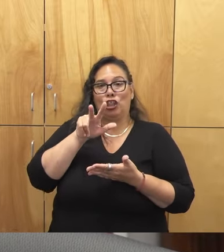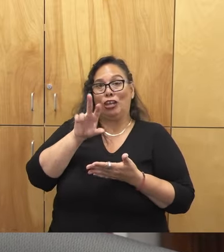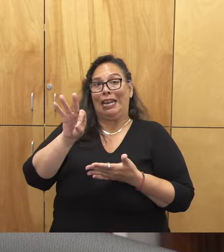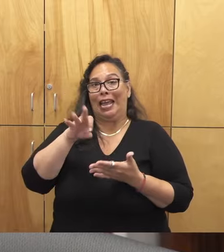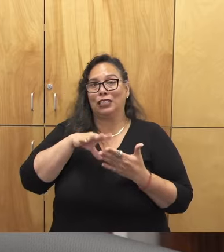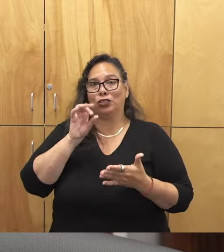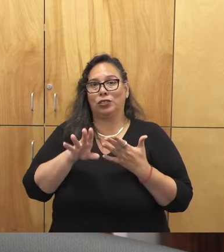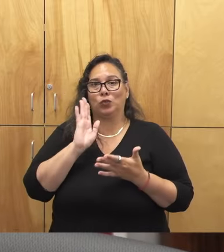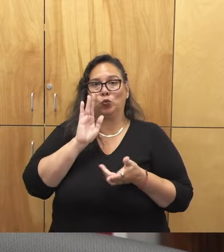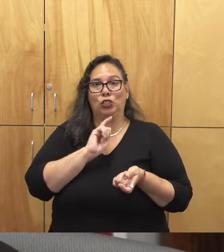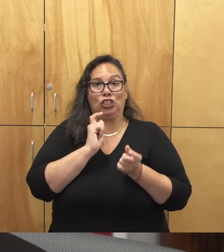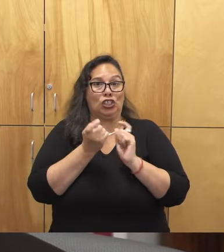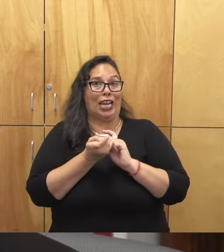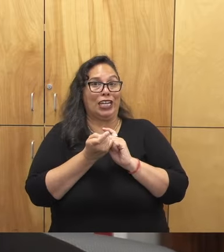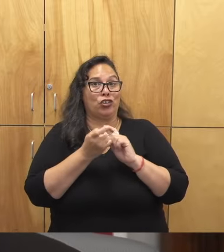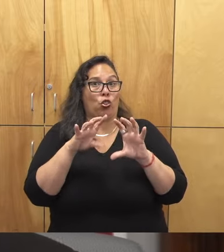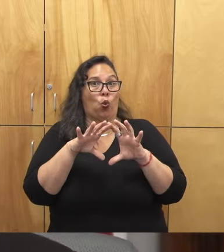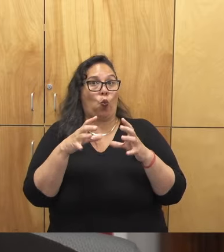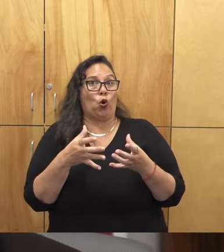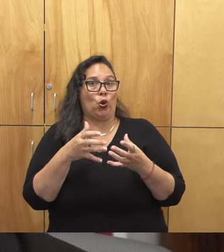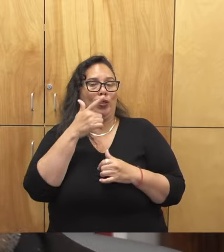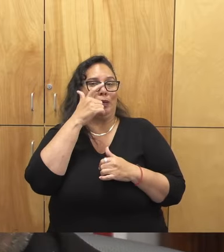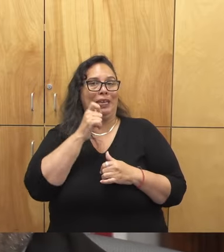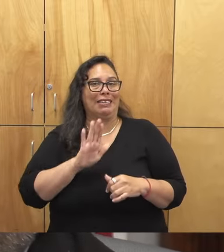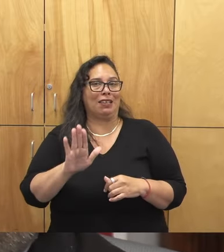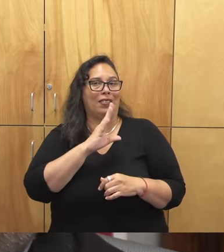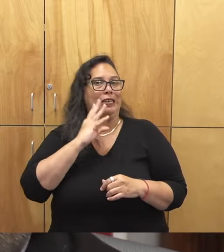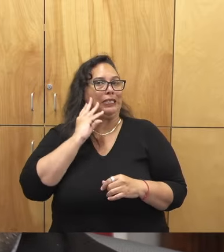those experiences. That's my report.